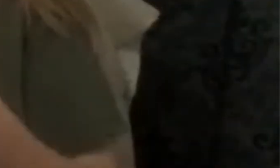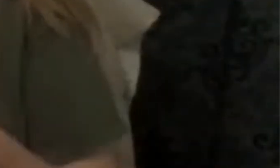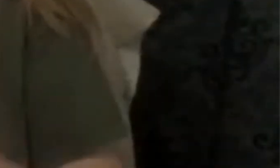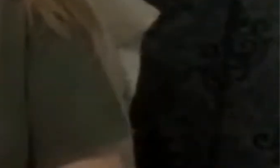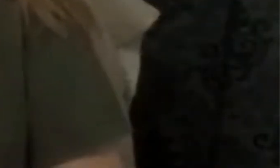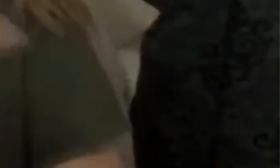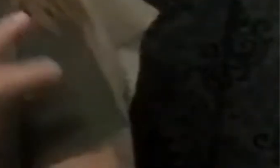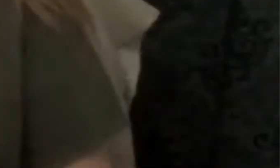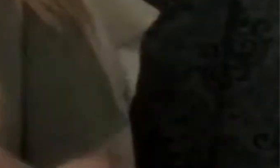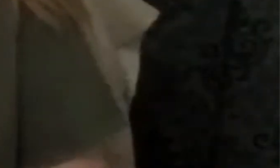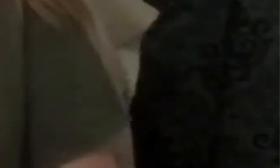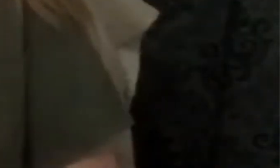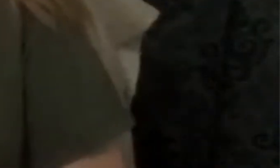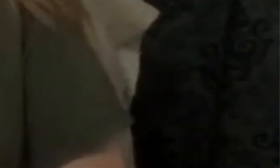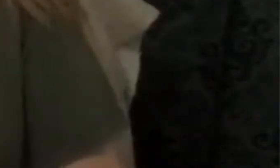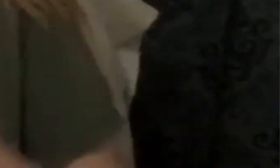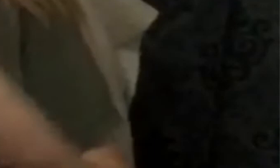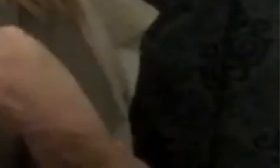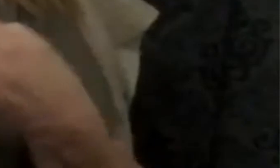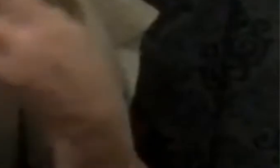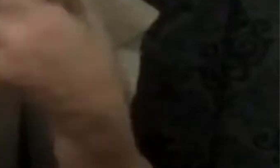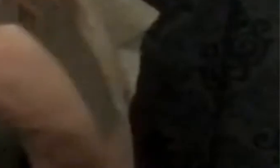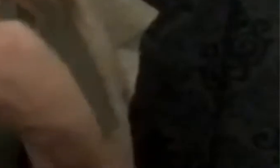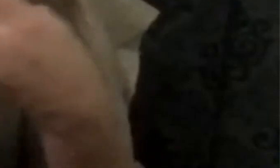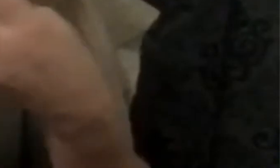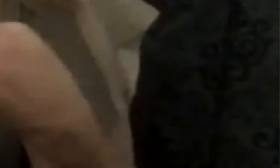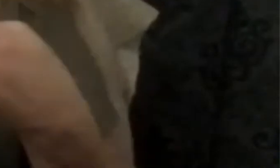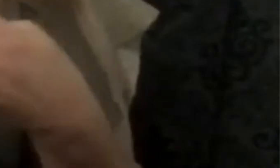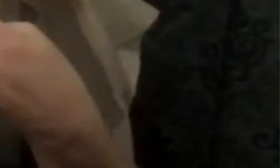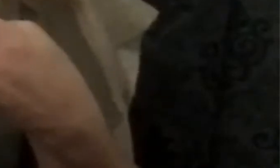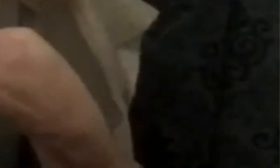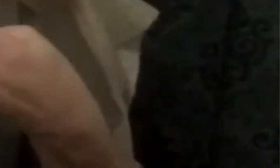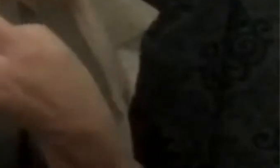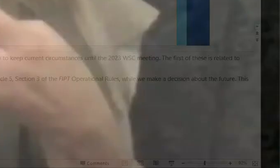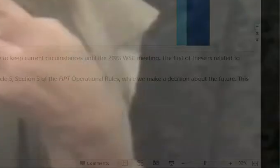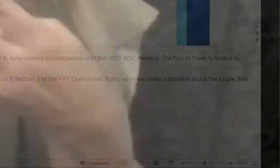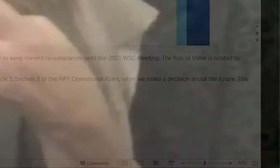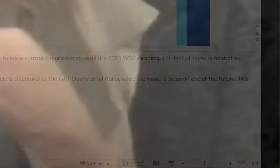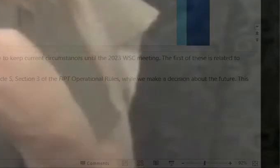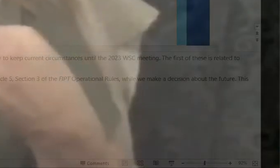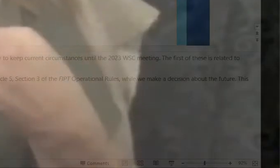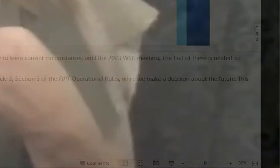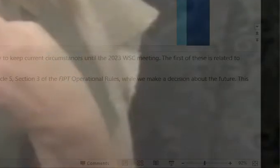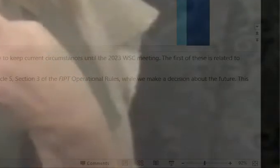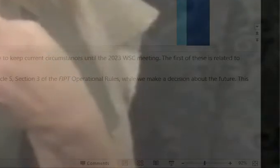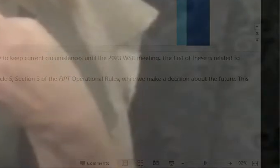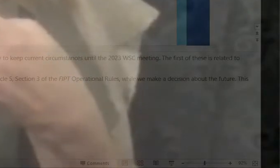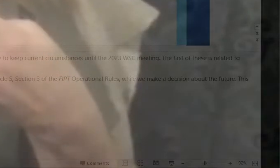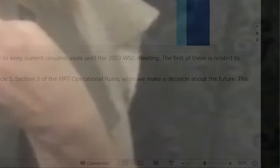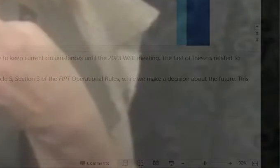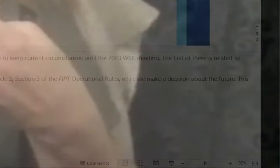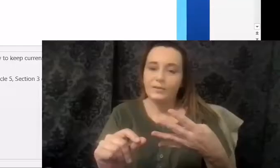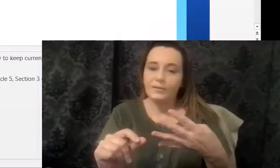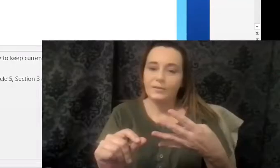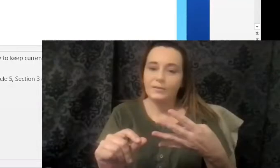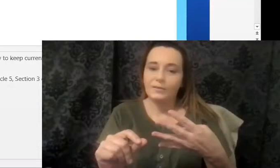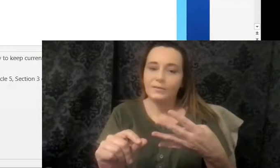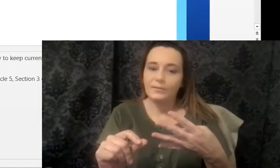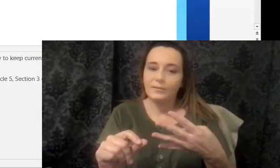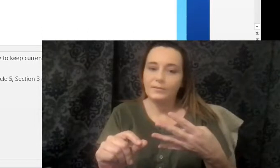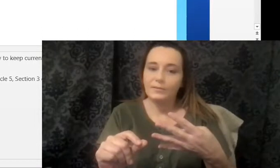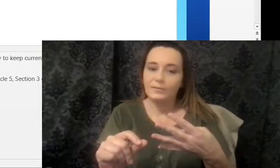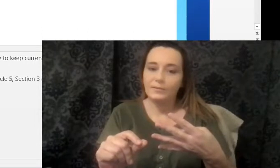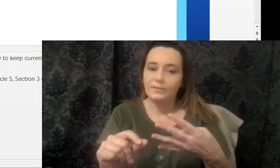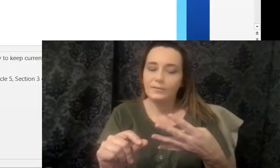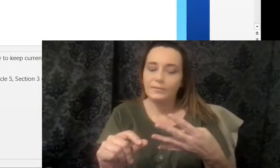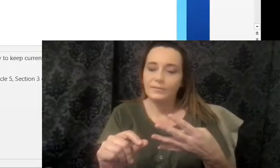the other four motions. Like Yes. Irene said, three of them are really go quickly, but we will have. Jeff, could I say something,